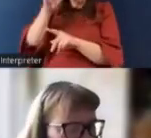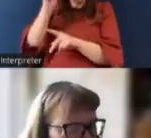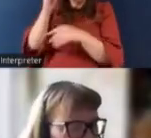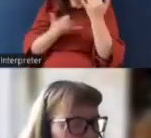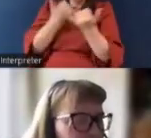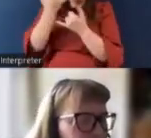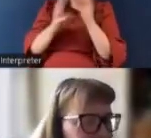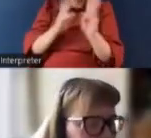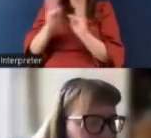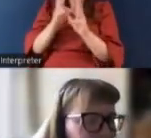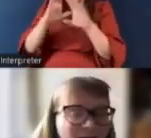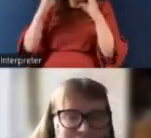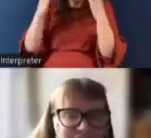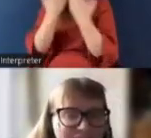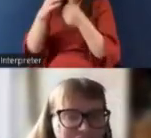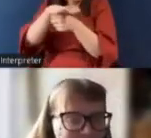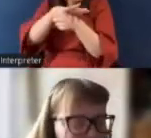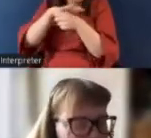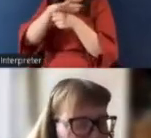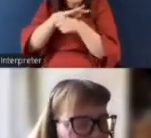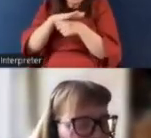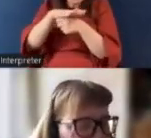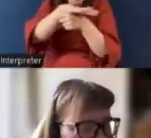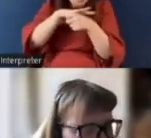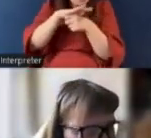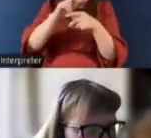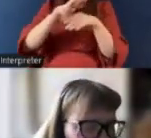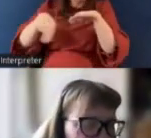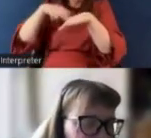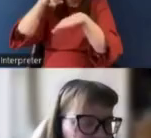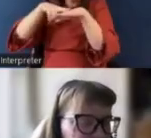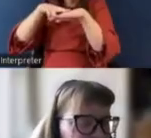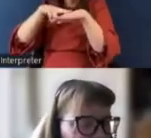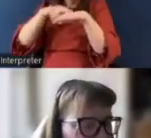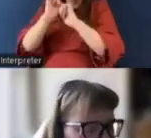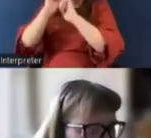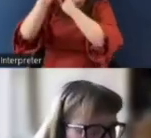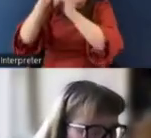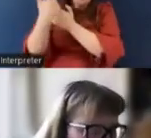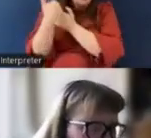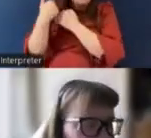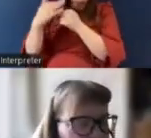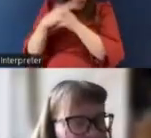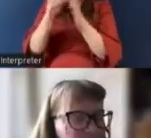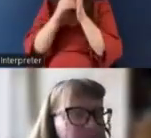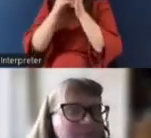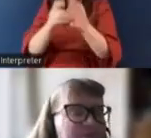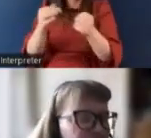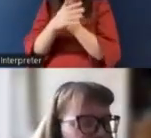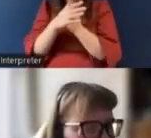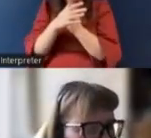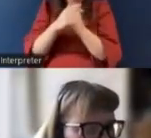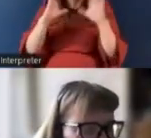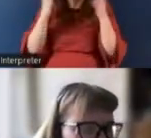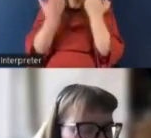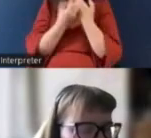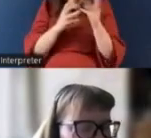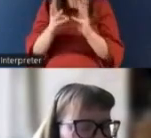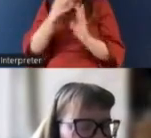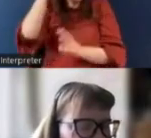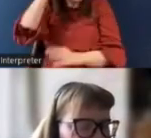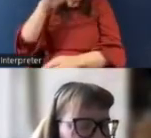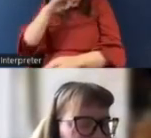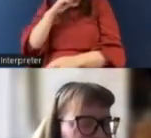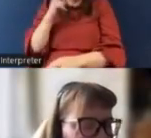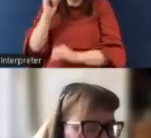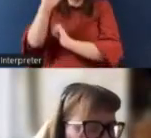community sector locally and nationally. And her role as Director of Community Work Ireland means that she is responsible for leading